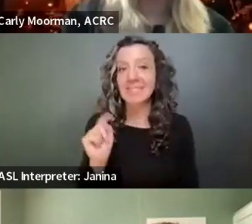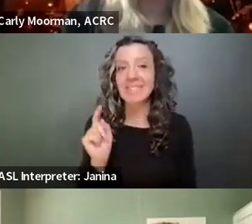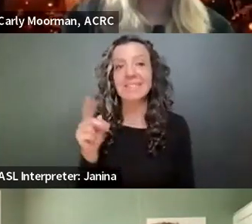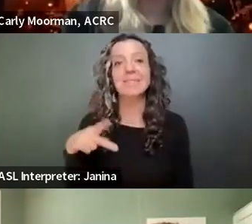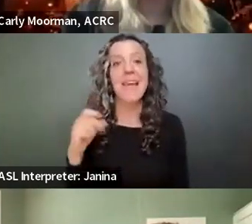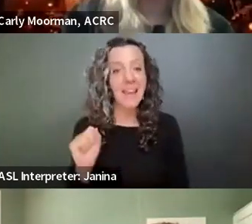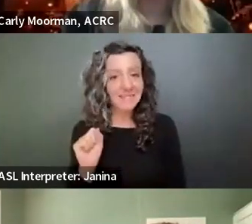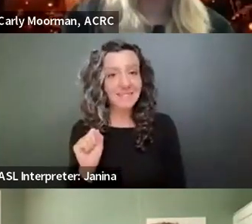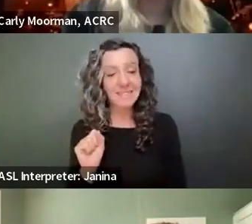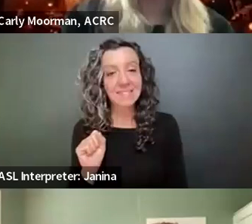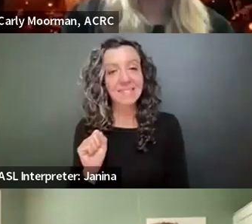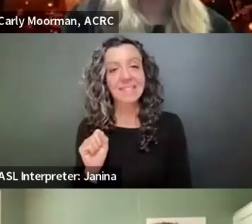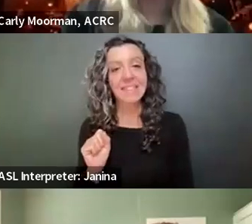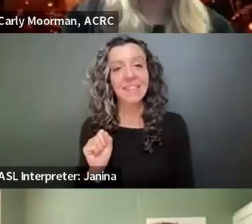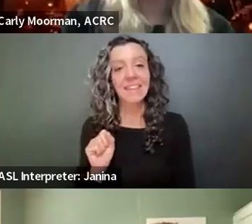https